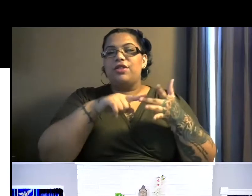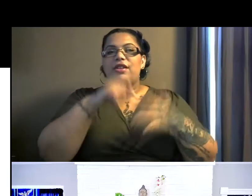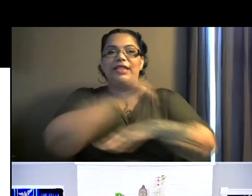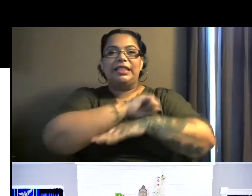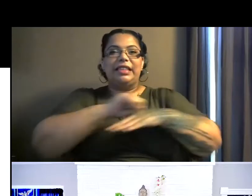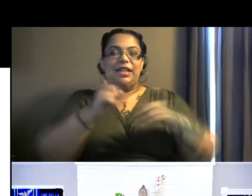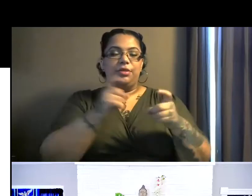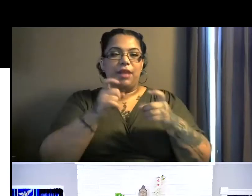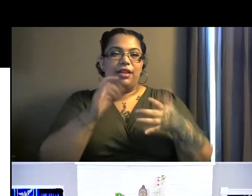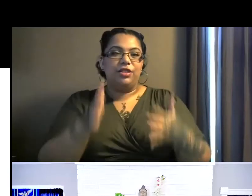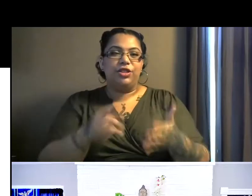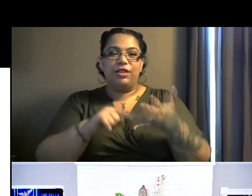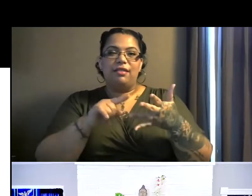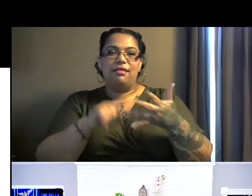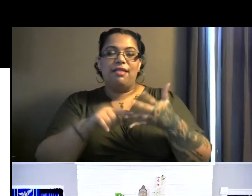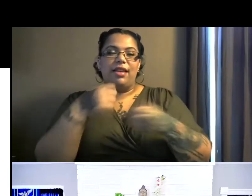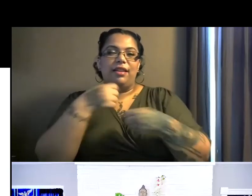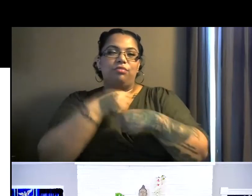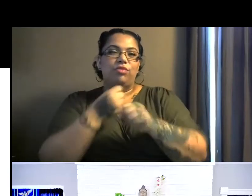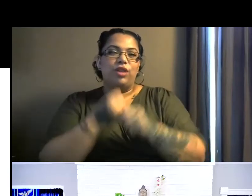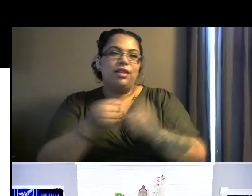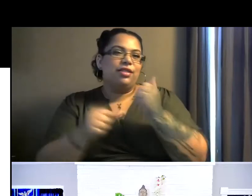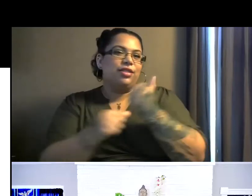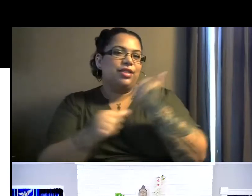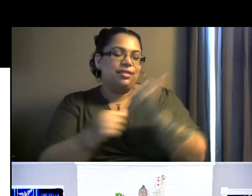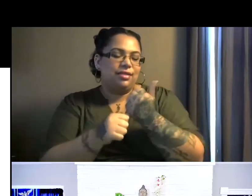and production assistant.